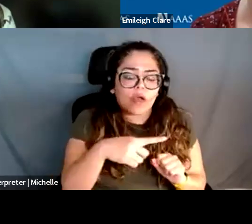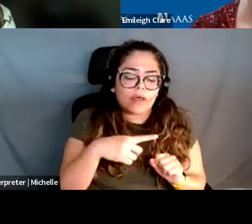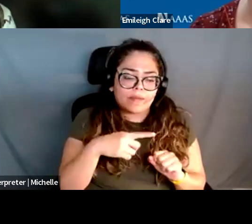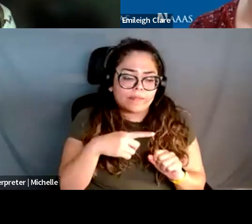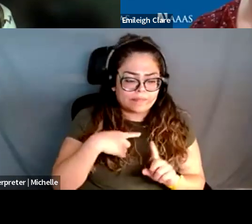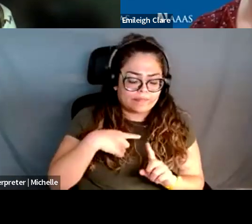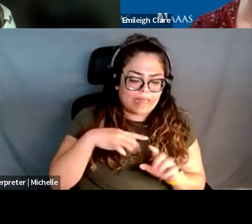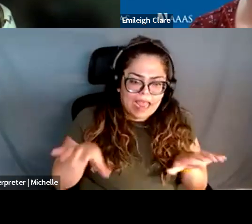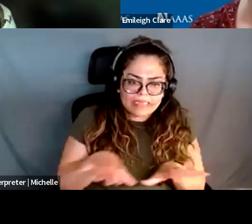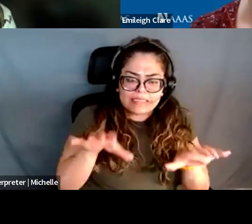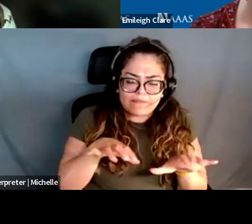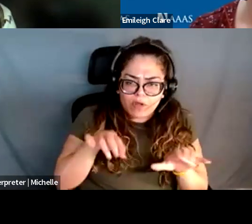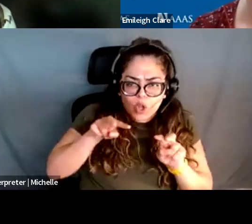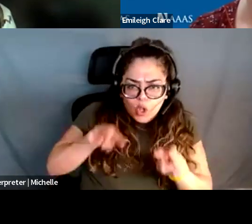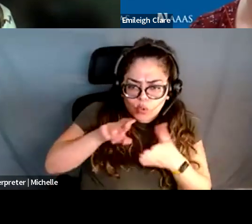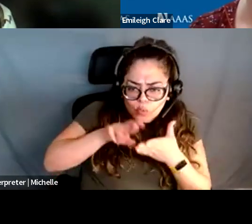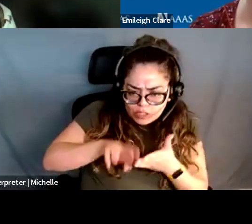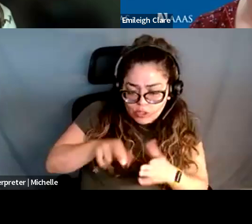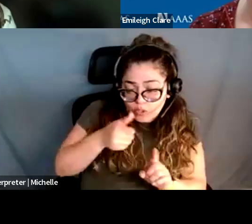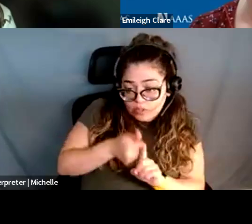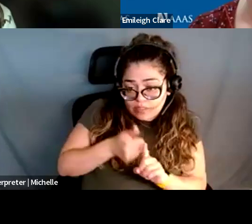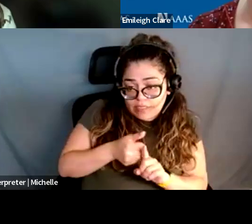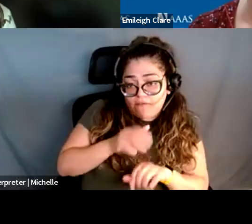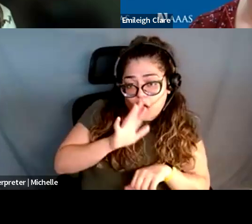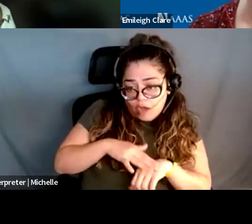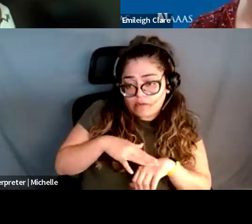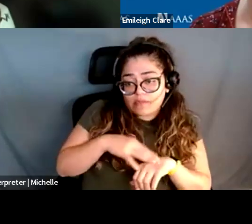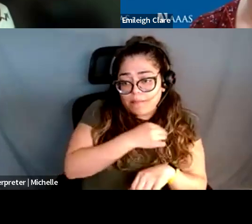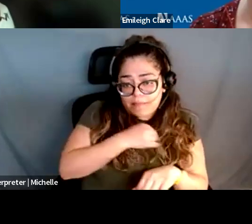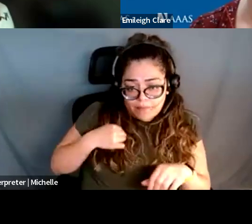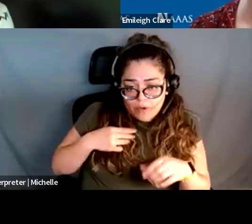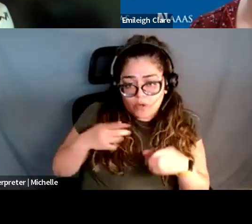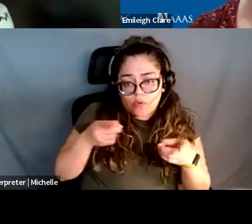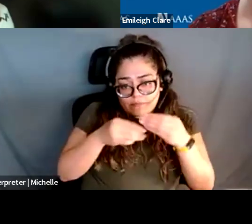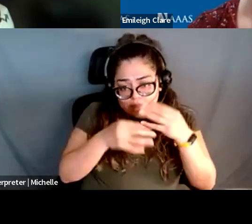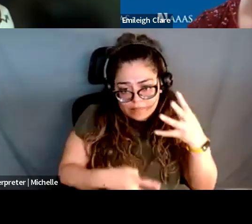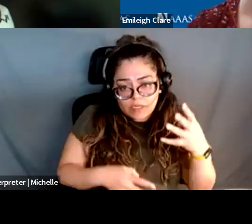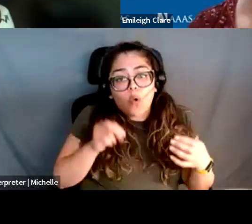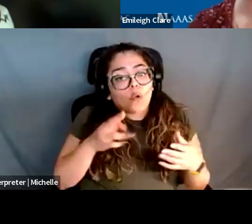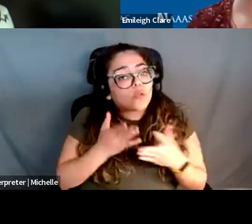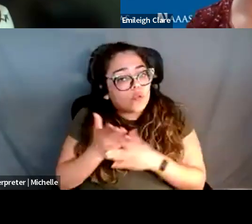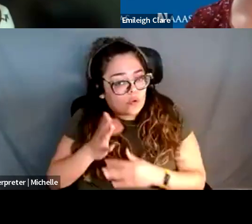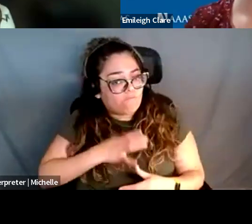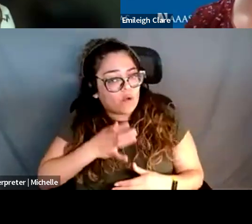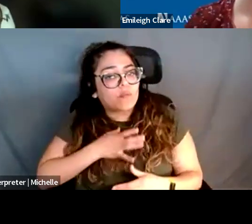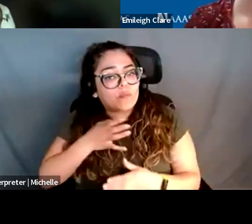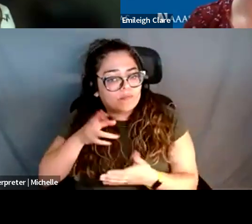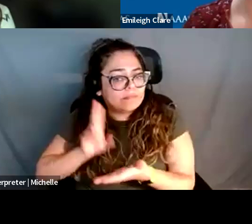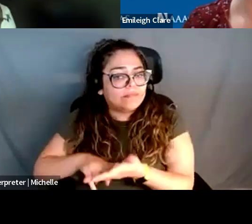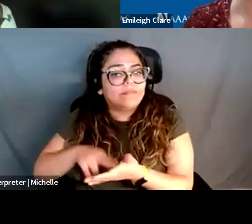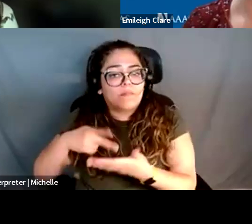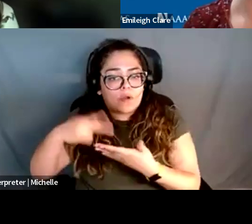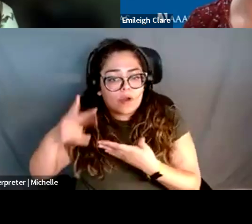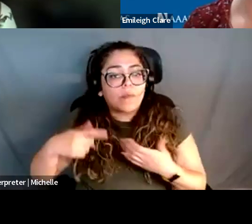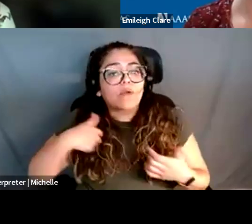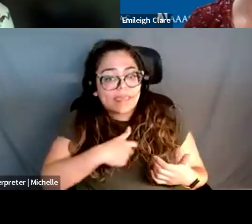directory and do that research yourself, or to do it formally via a program. And so we do at SACNAS also have a mentoring program.